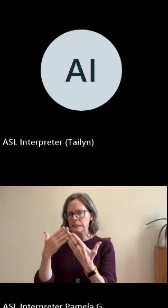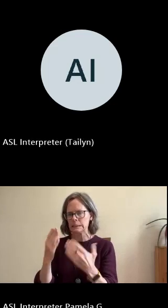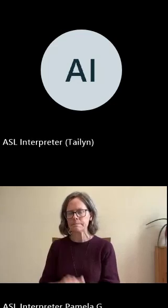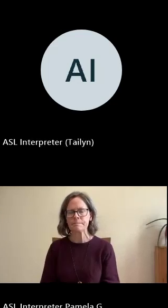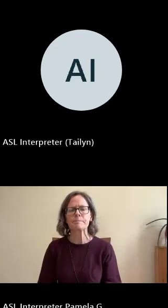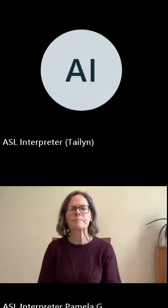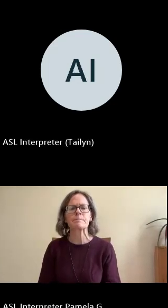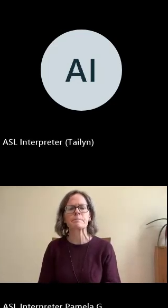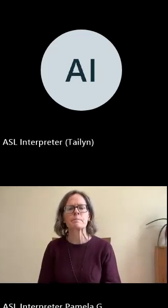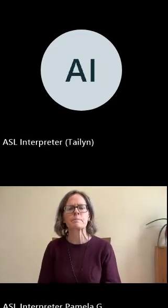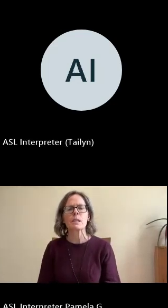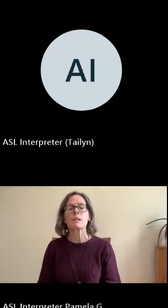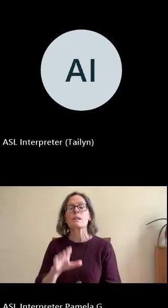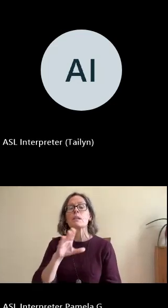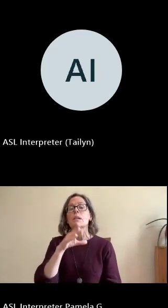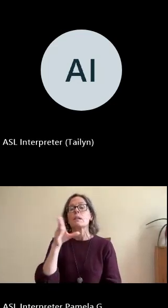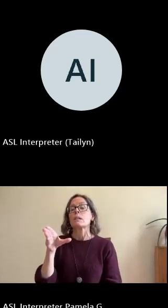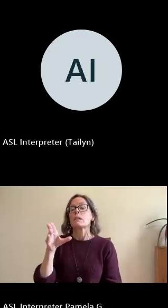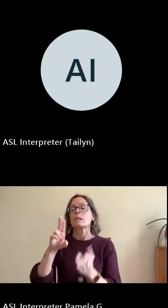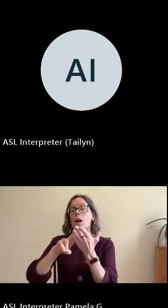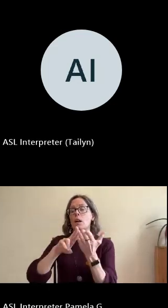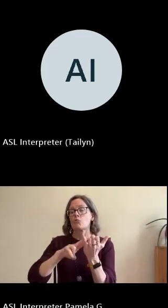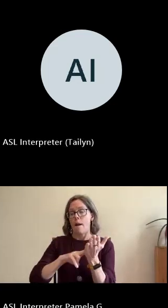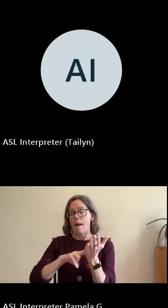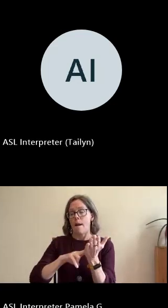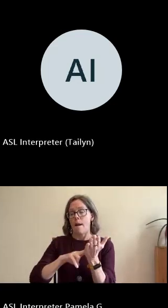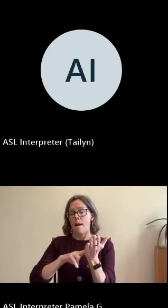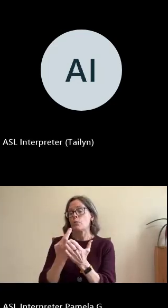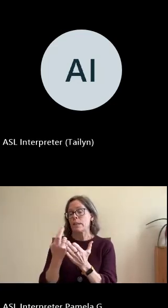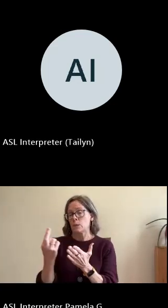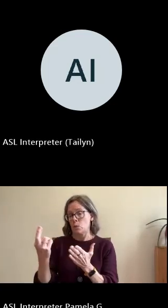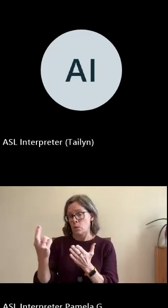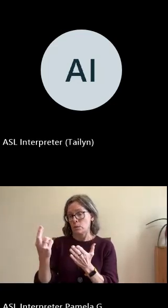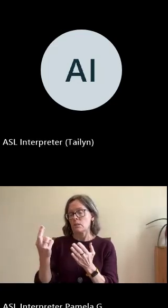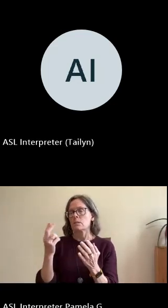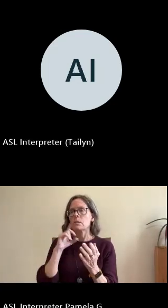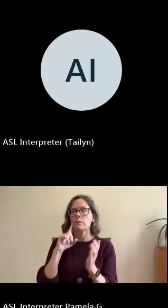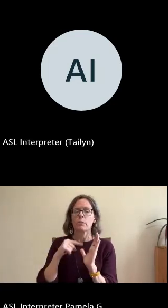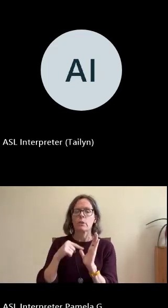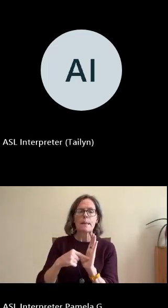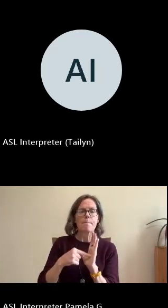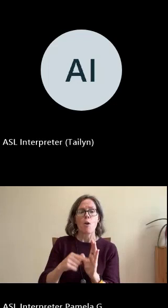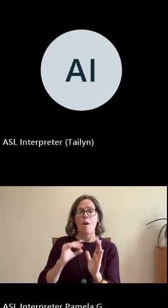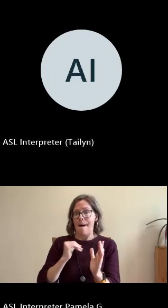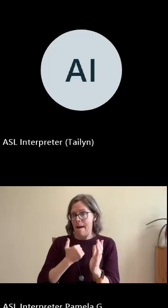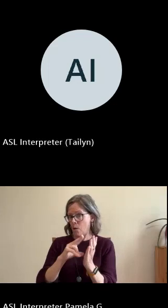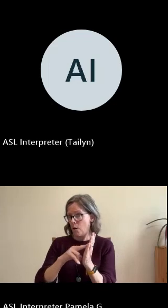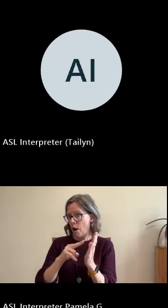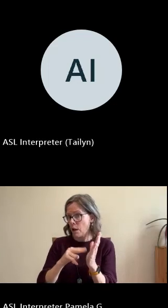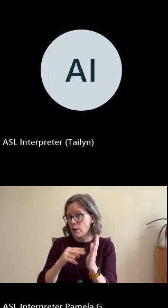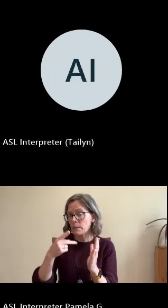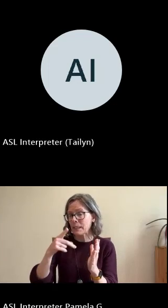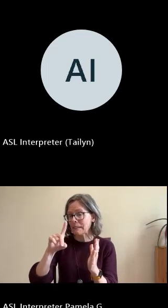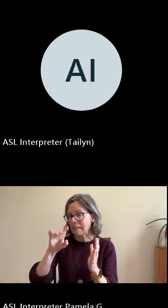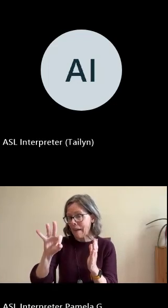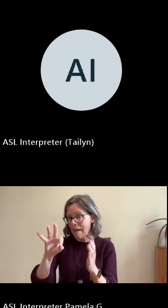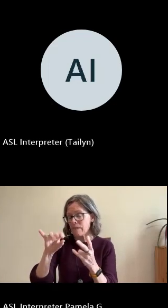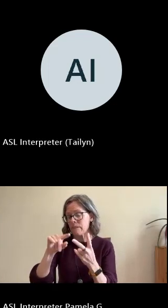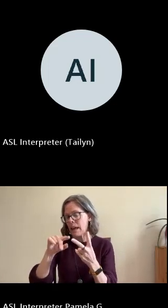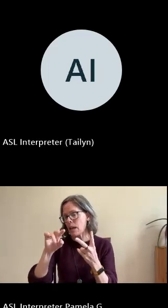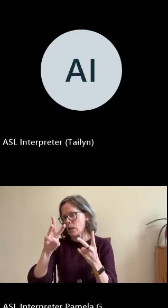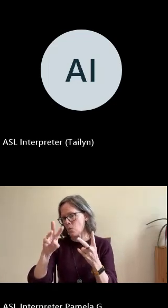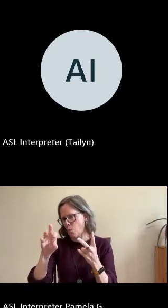Our contract, there's some resources, like this is where you'd find our contract. There's a PDF version and a Word version.